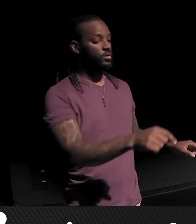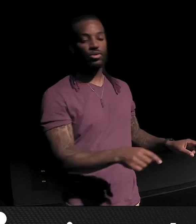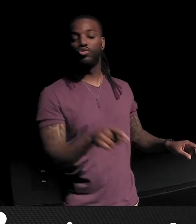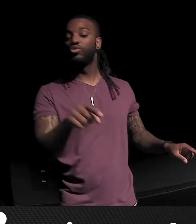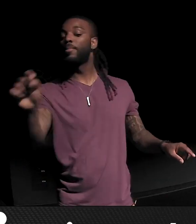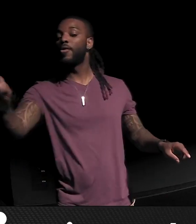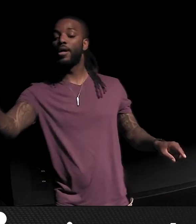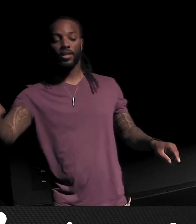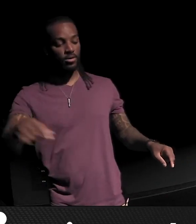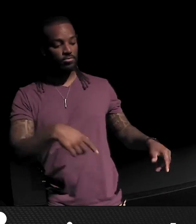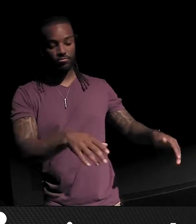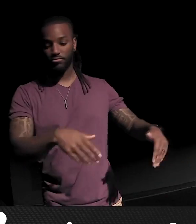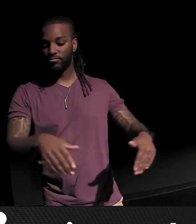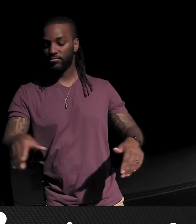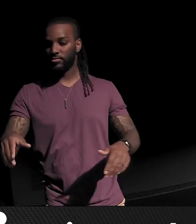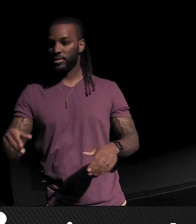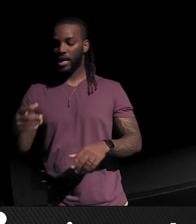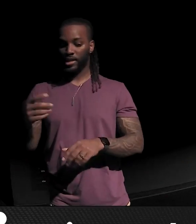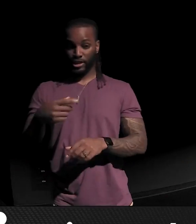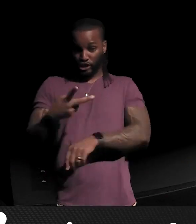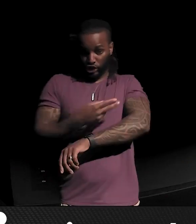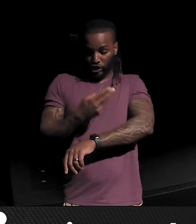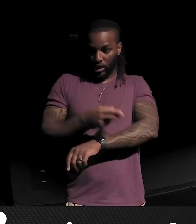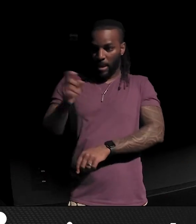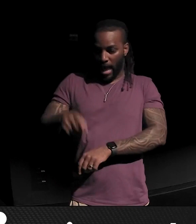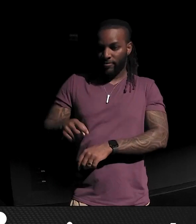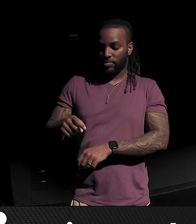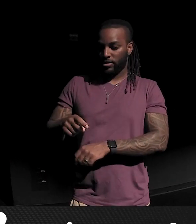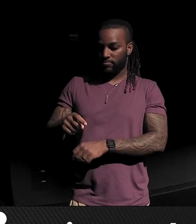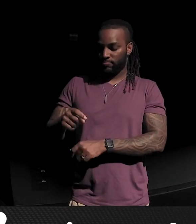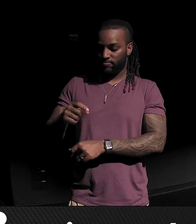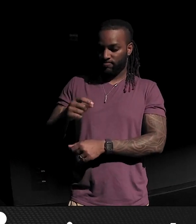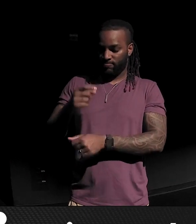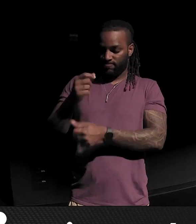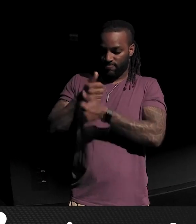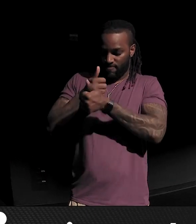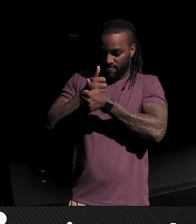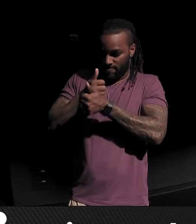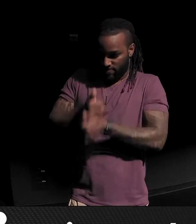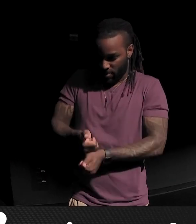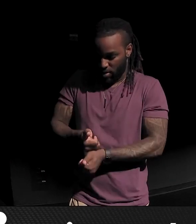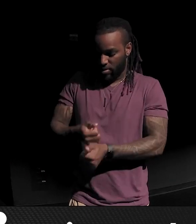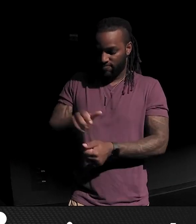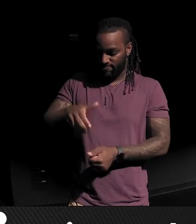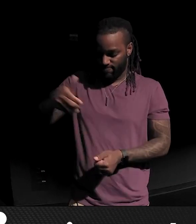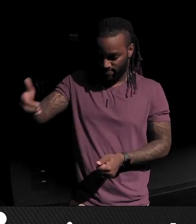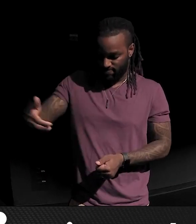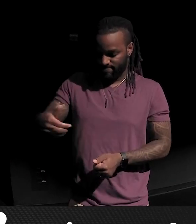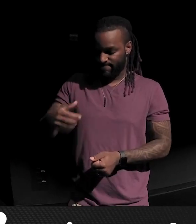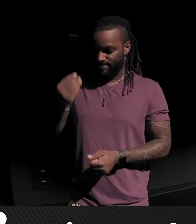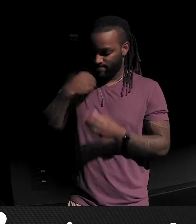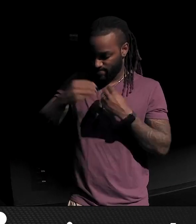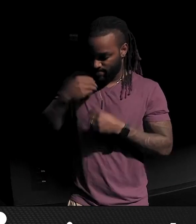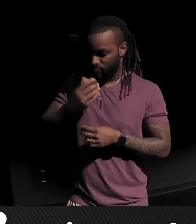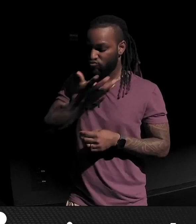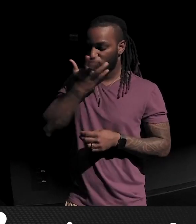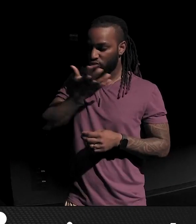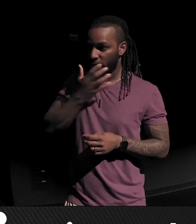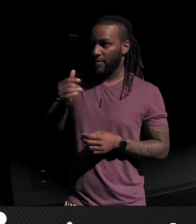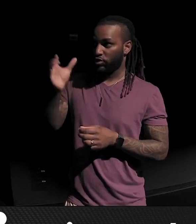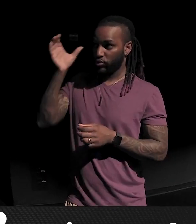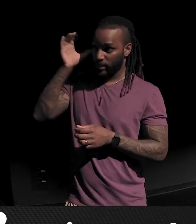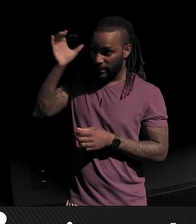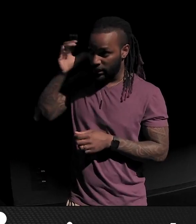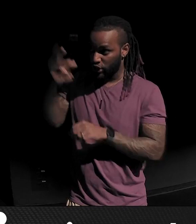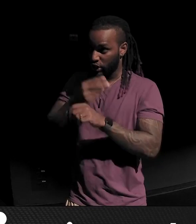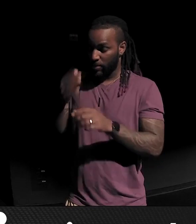right there. And the sheep have to be on the path of righteousness so they are in hearing distance from the shepherd so they can find out